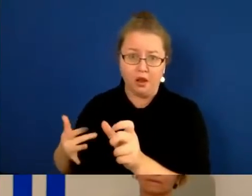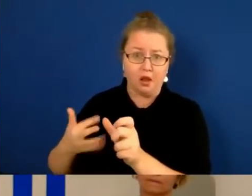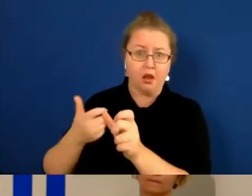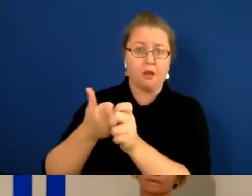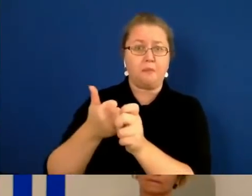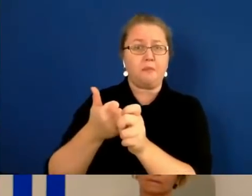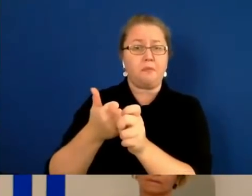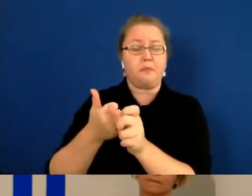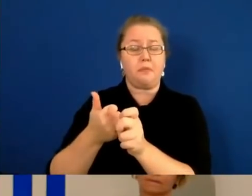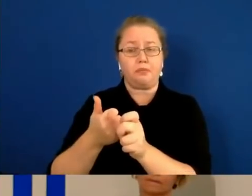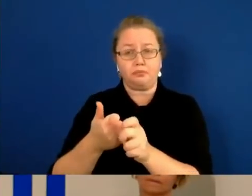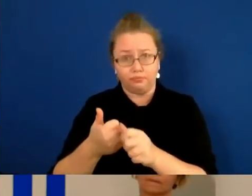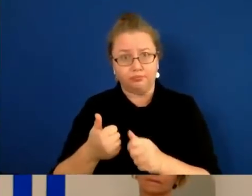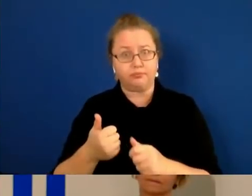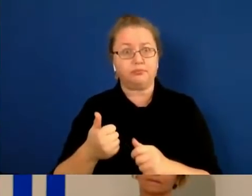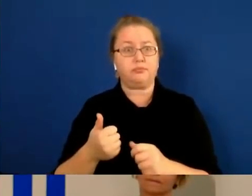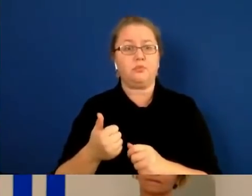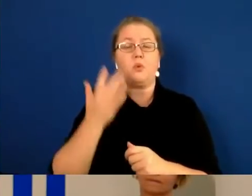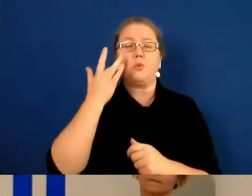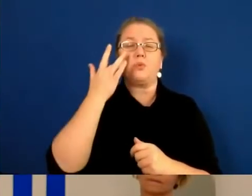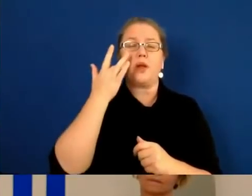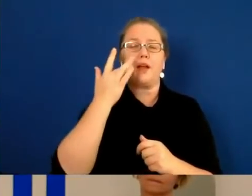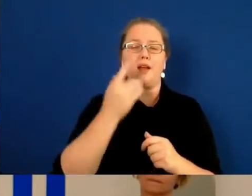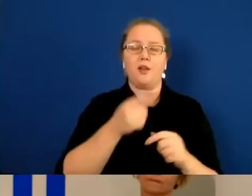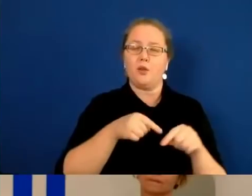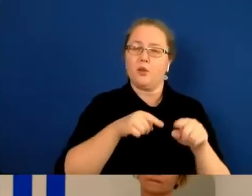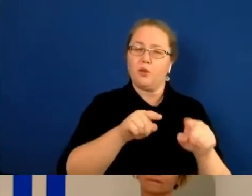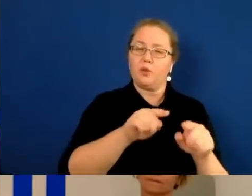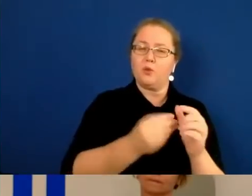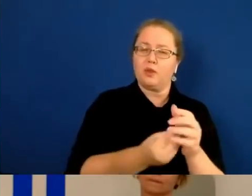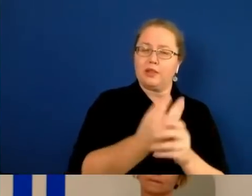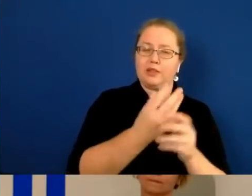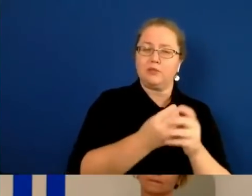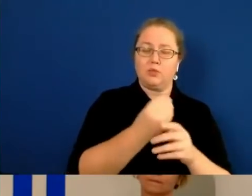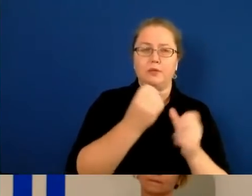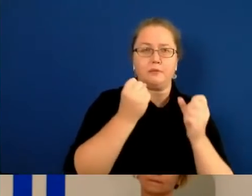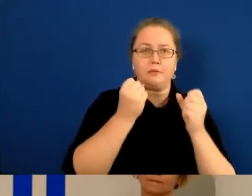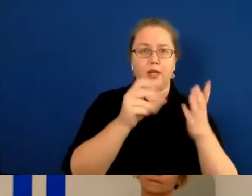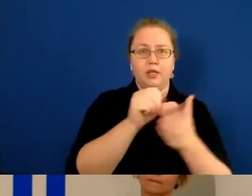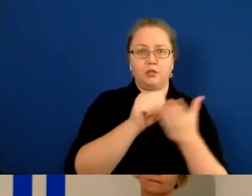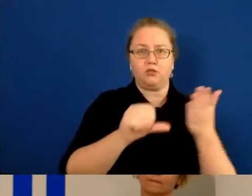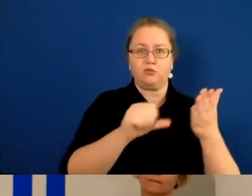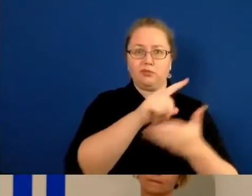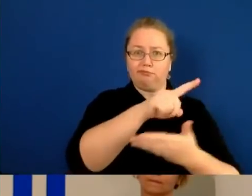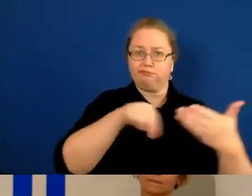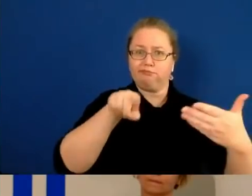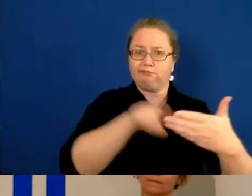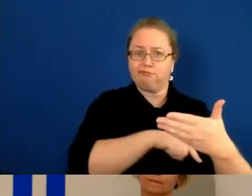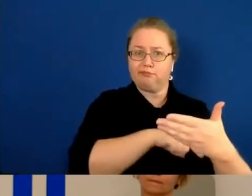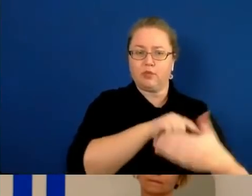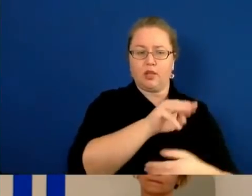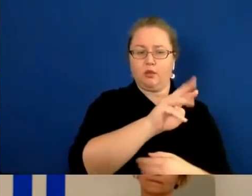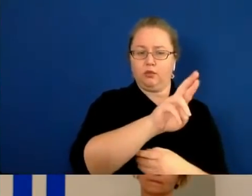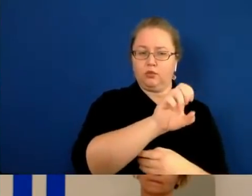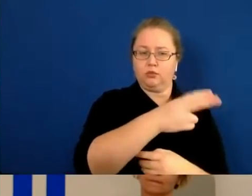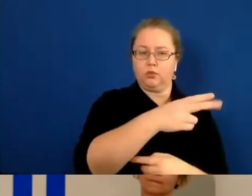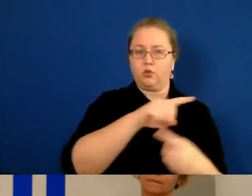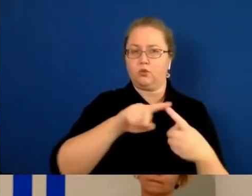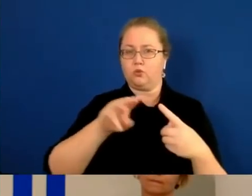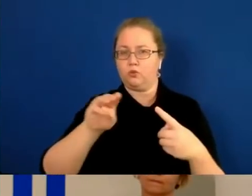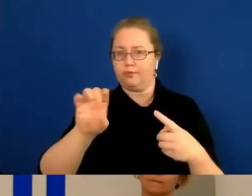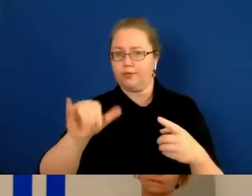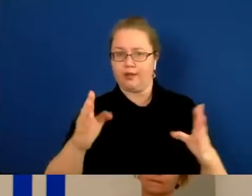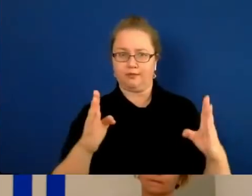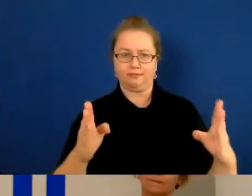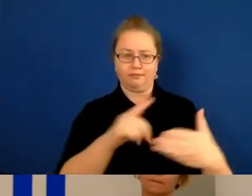6,925 surgeries, but usually that is brought upward in the report the following week when we get the final numbers. This is